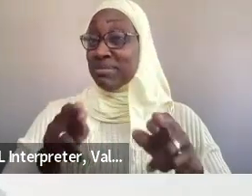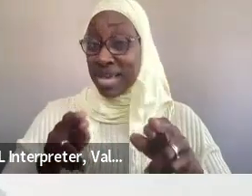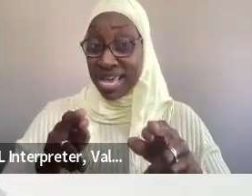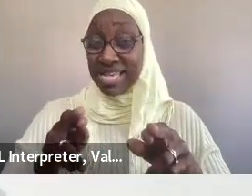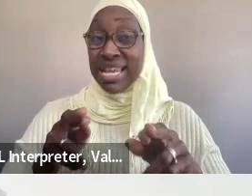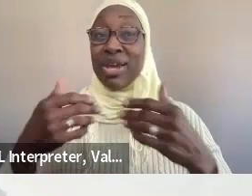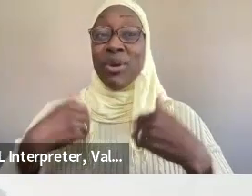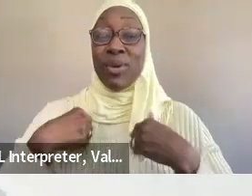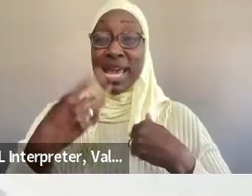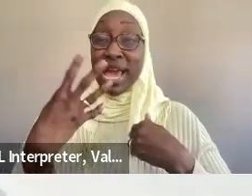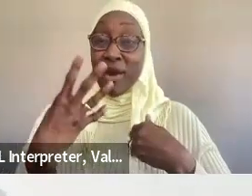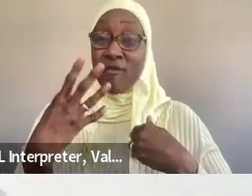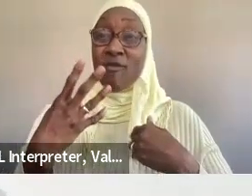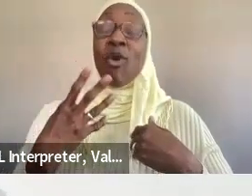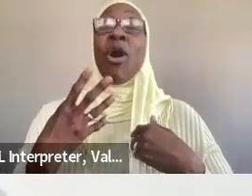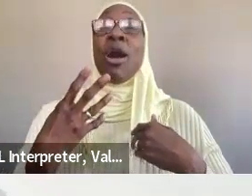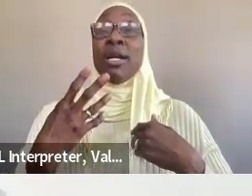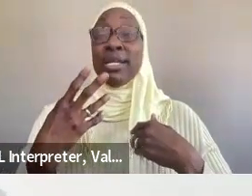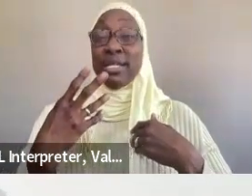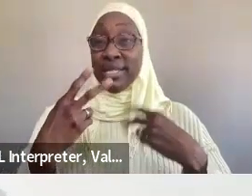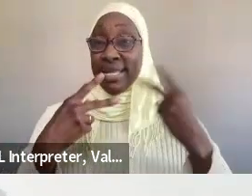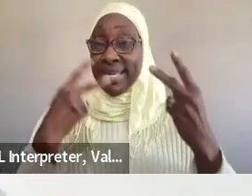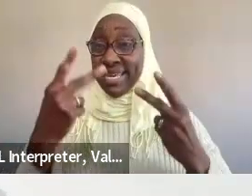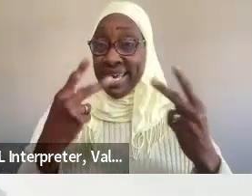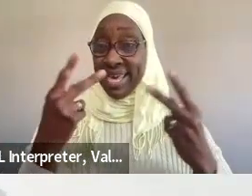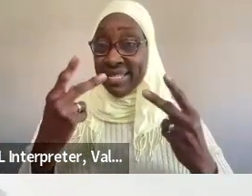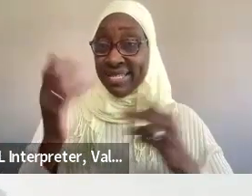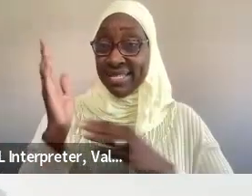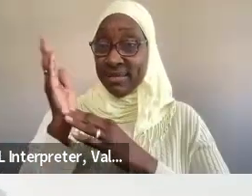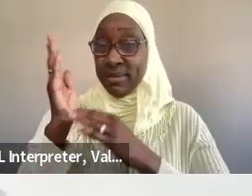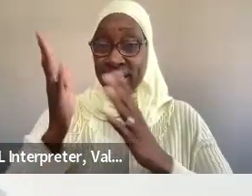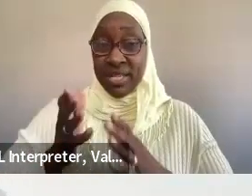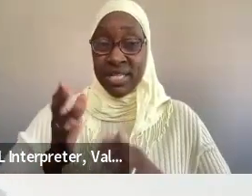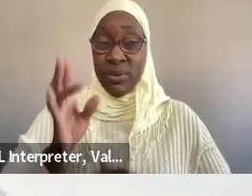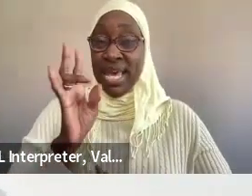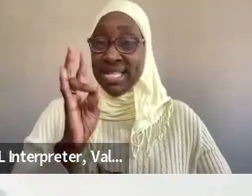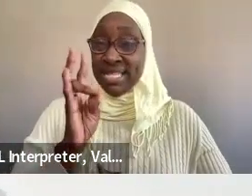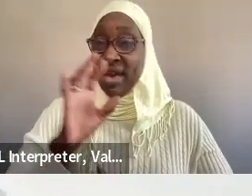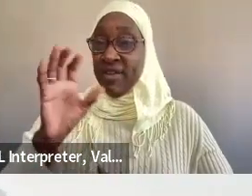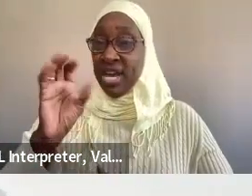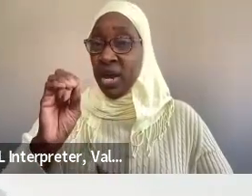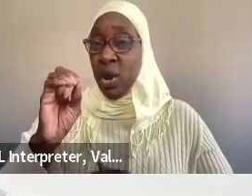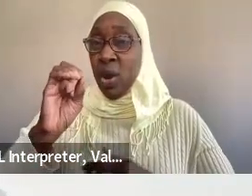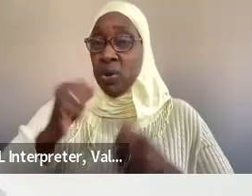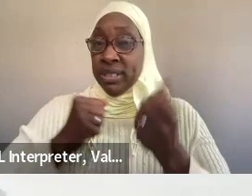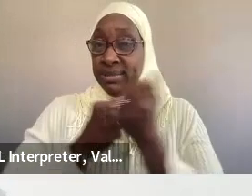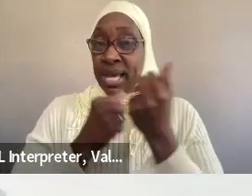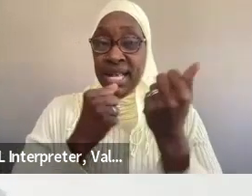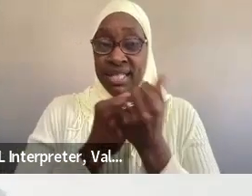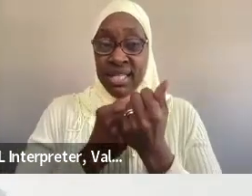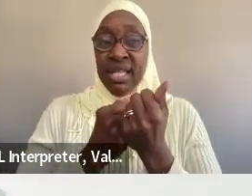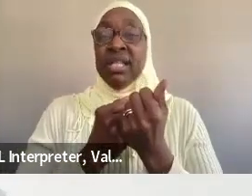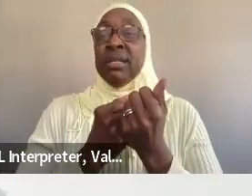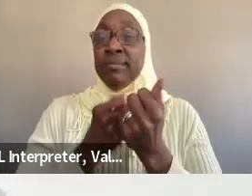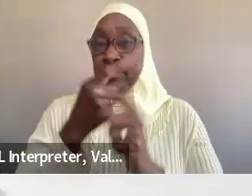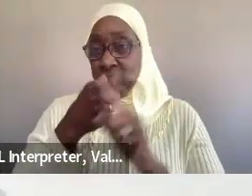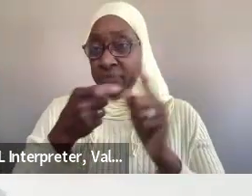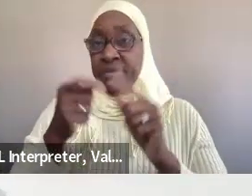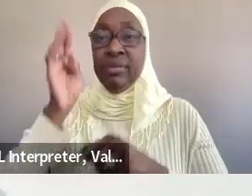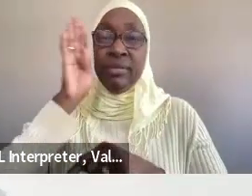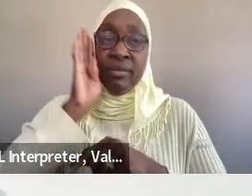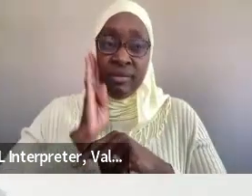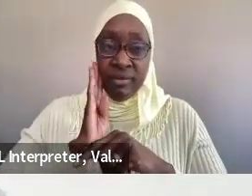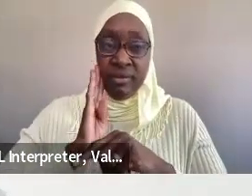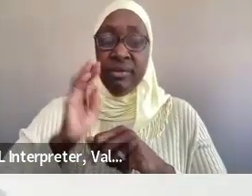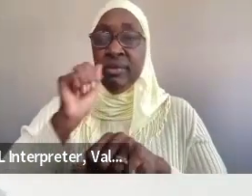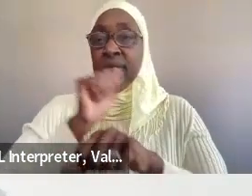guest speakers, and we had 7 co-sponsors from across Brown. So working with academic